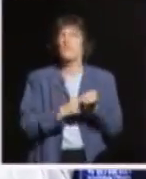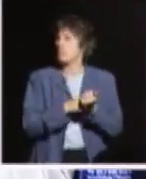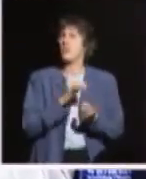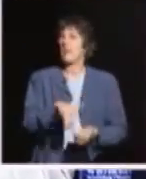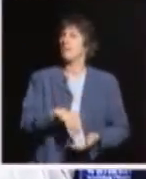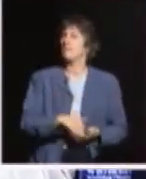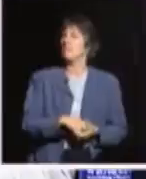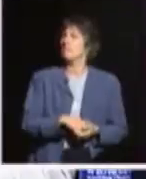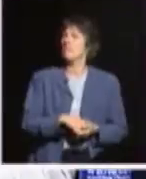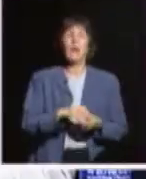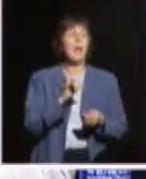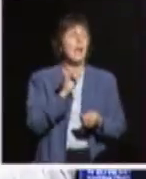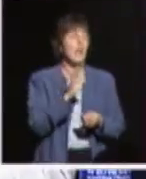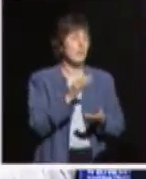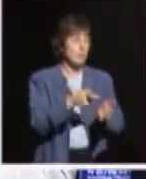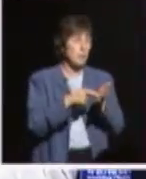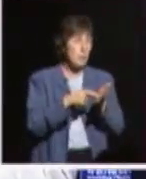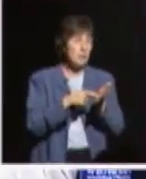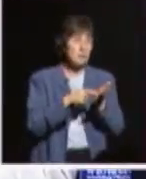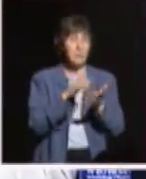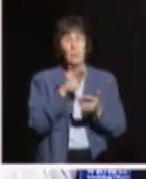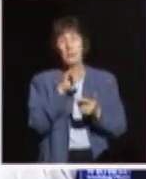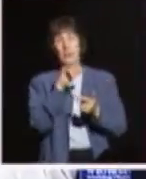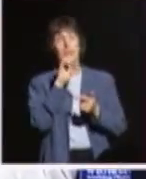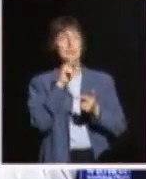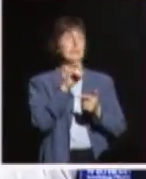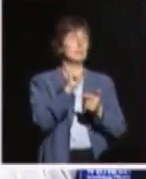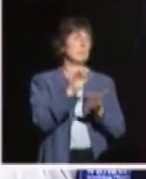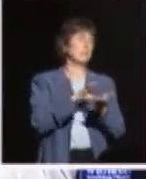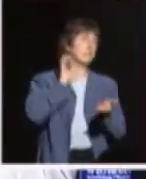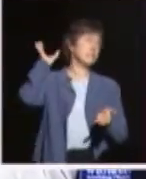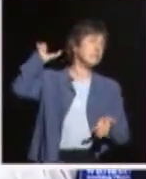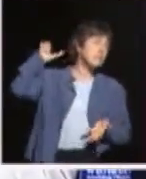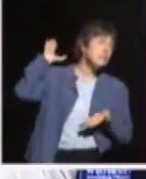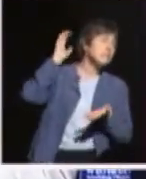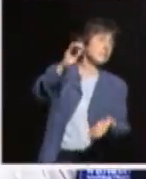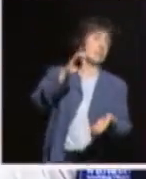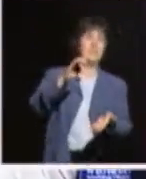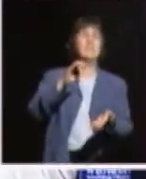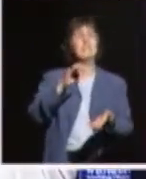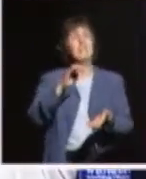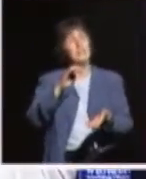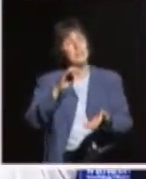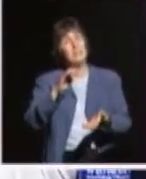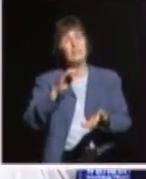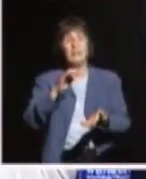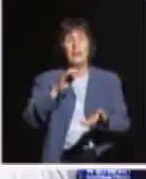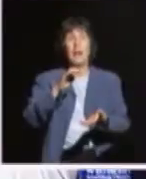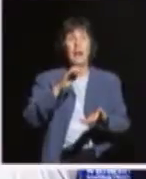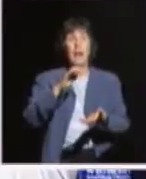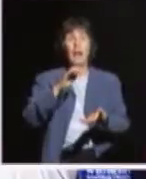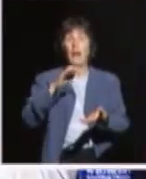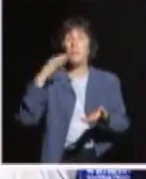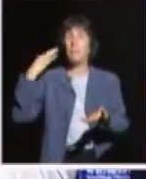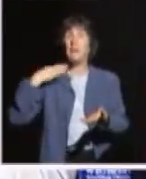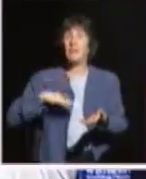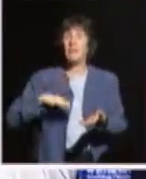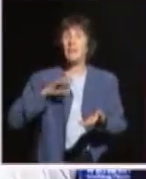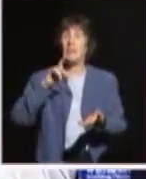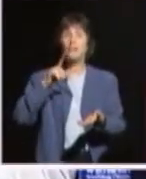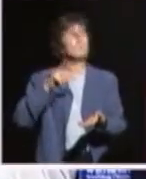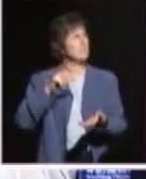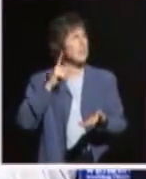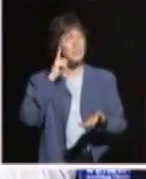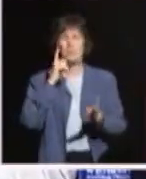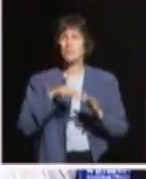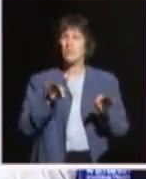If it requires billions of dollars, the investment it would have a definite payback, and I think it would be worthwhile, again,